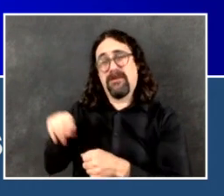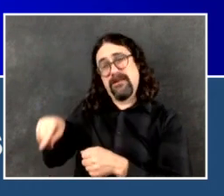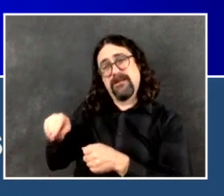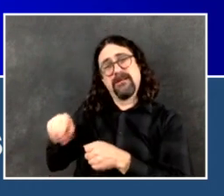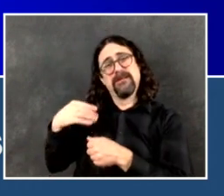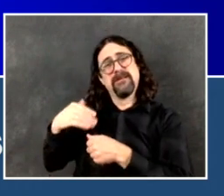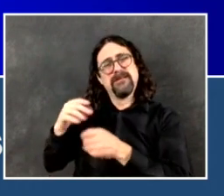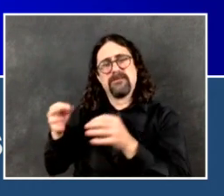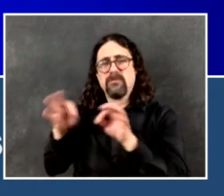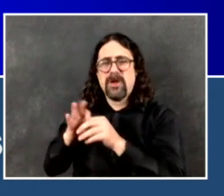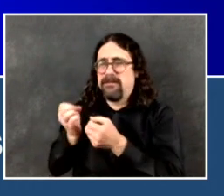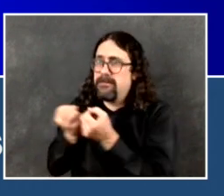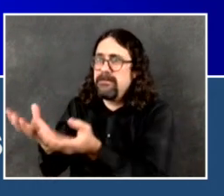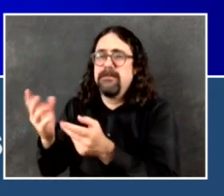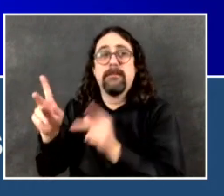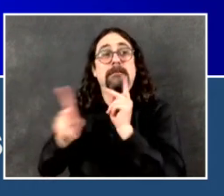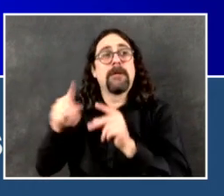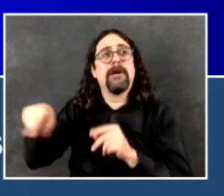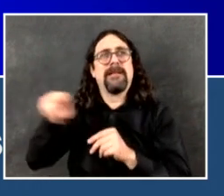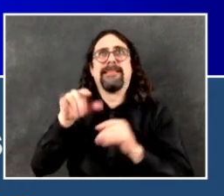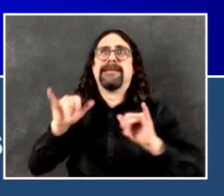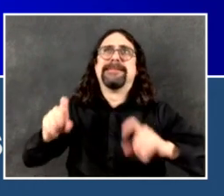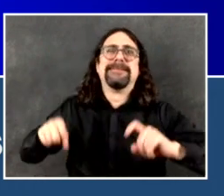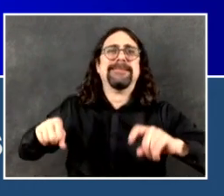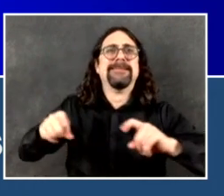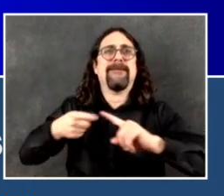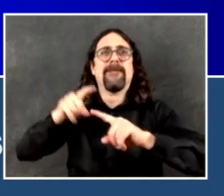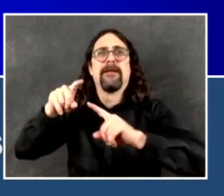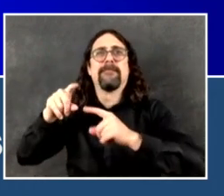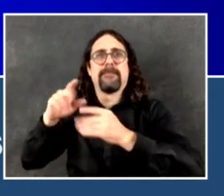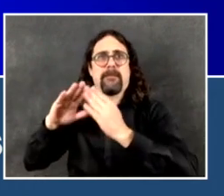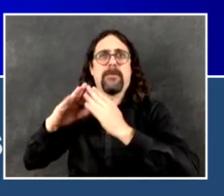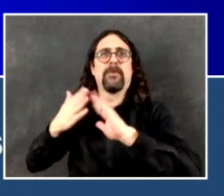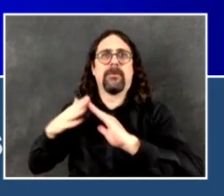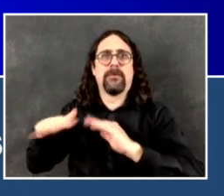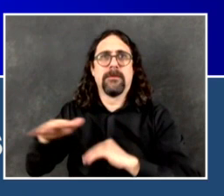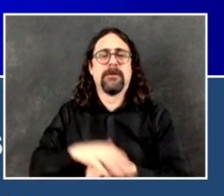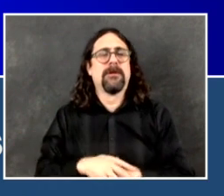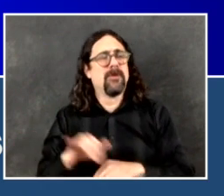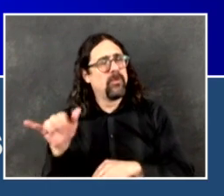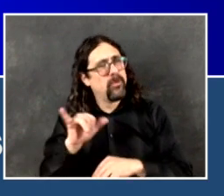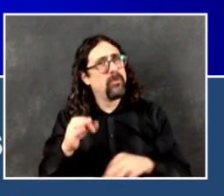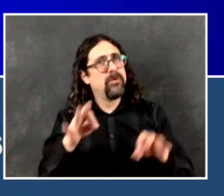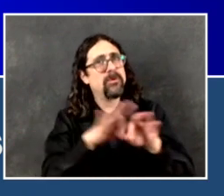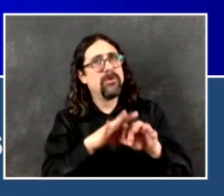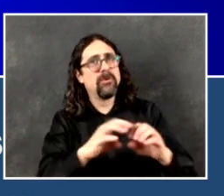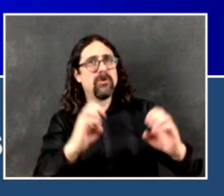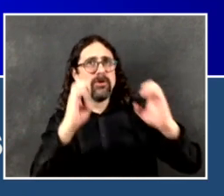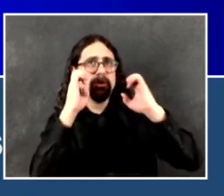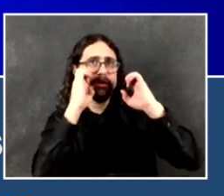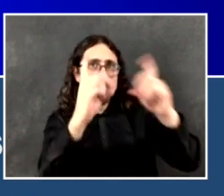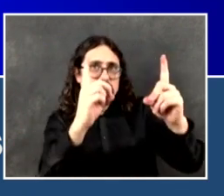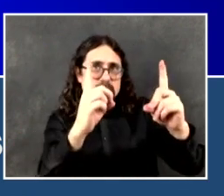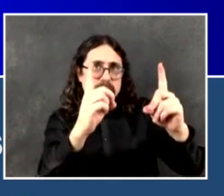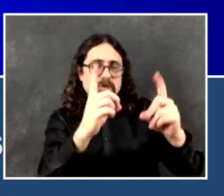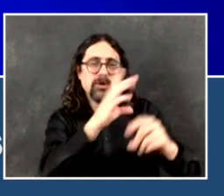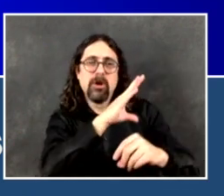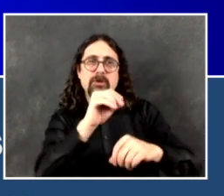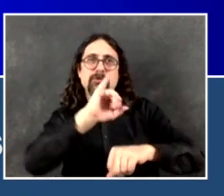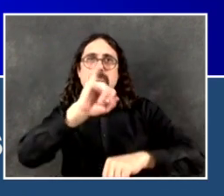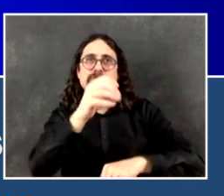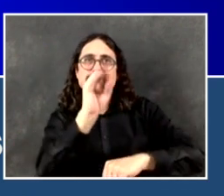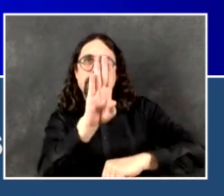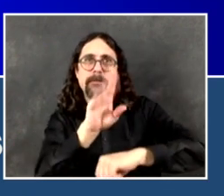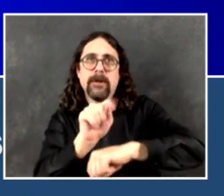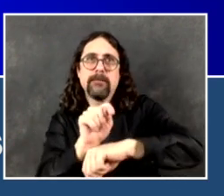training, obviously, bringing back our public schools strong, bringing them back safely, dealing with the trauma the kids